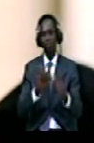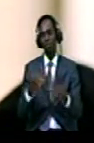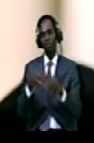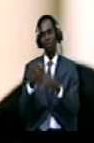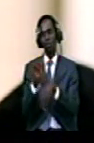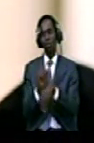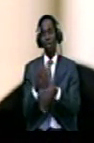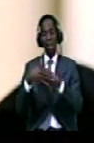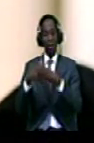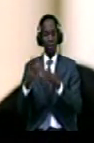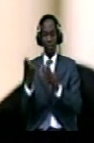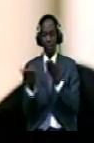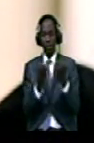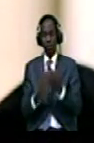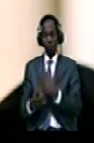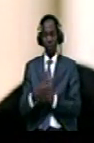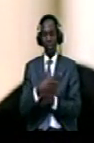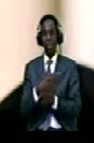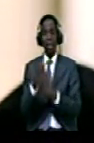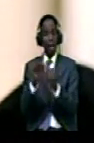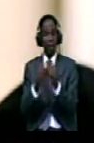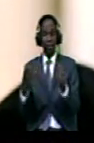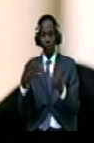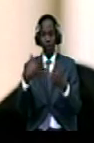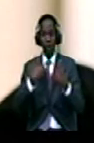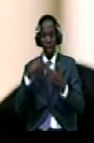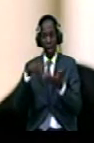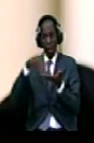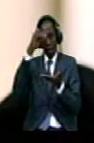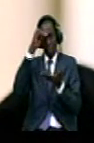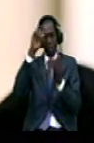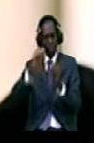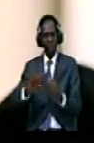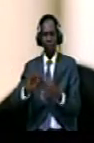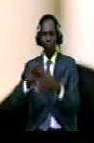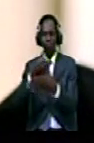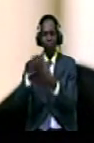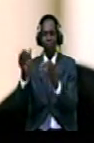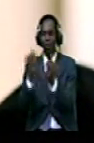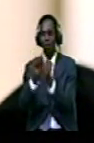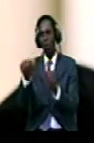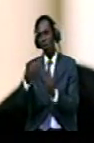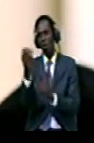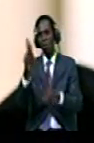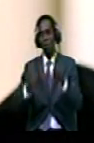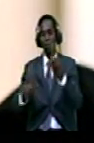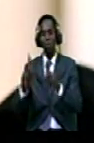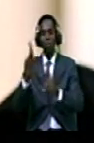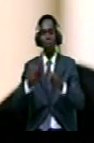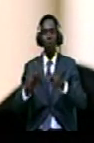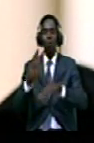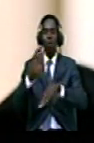the service now, everything you have learned, you can share it with another person. All those people or the